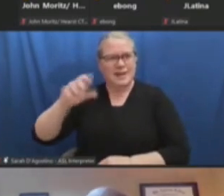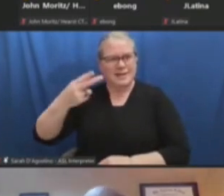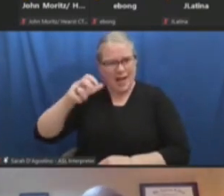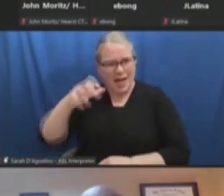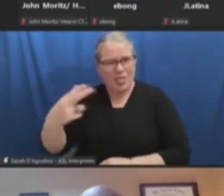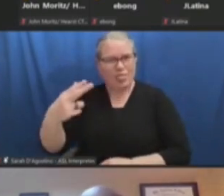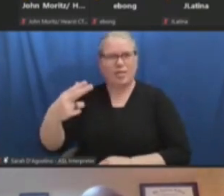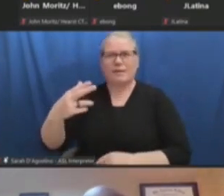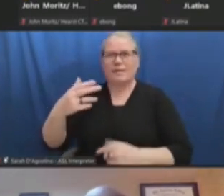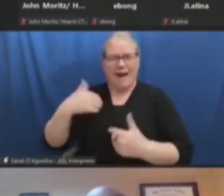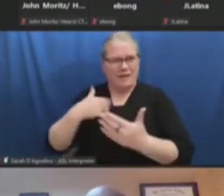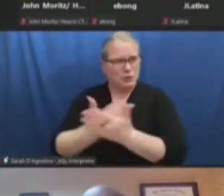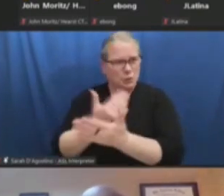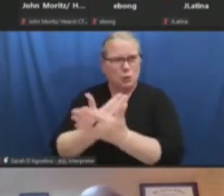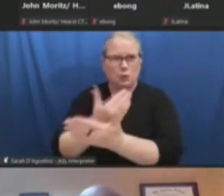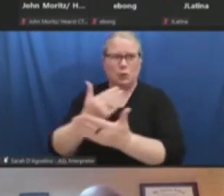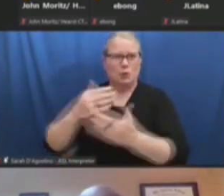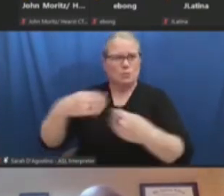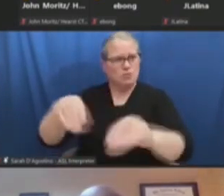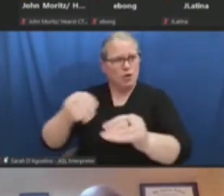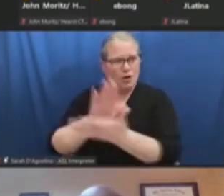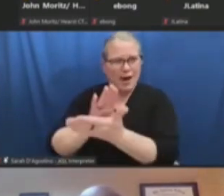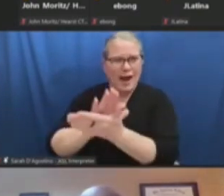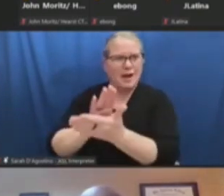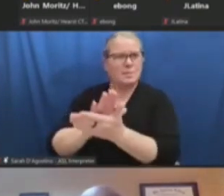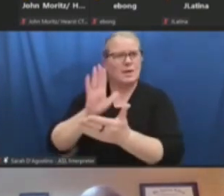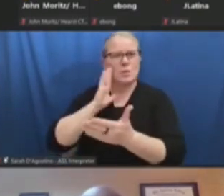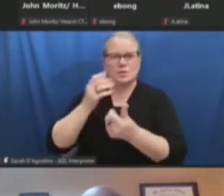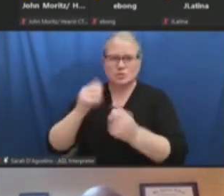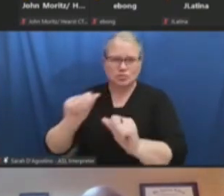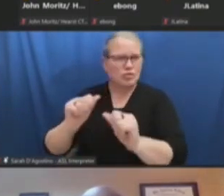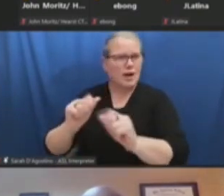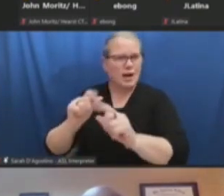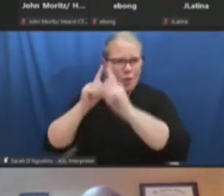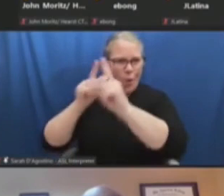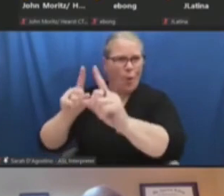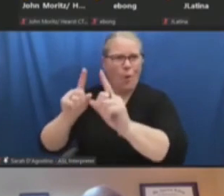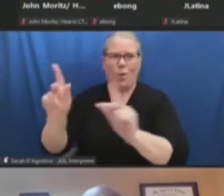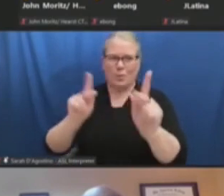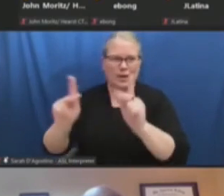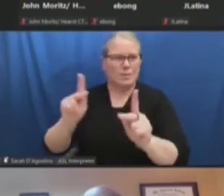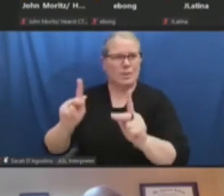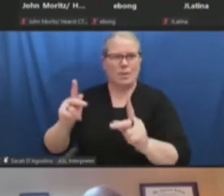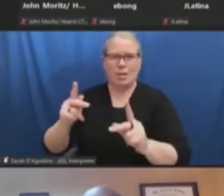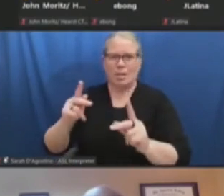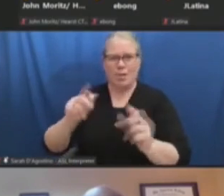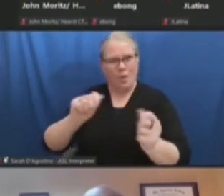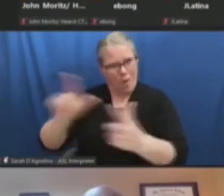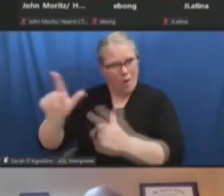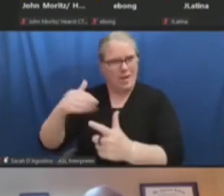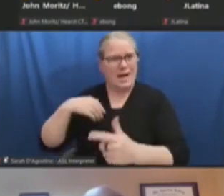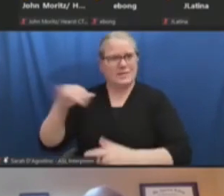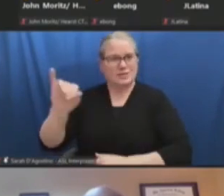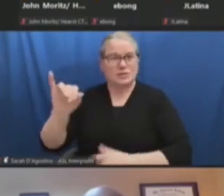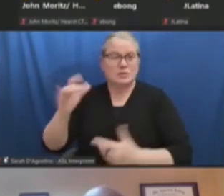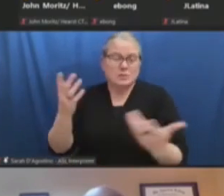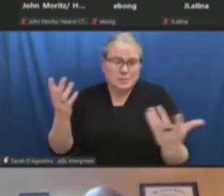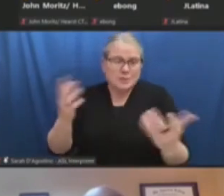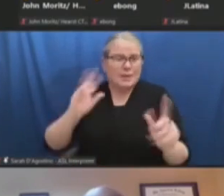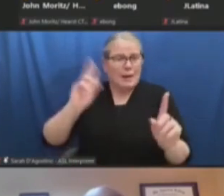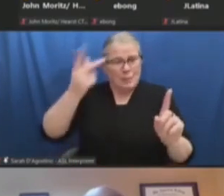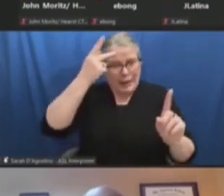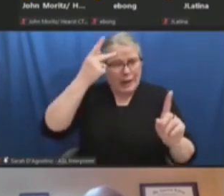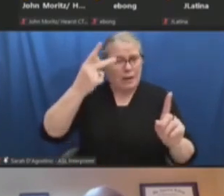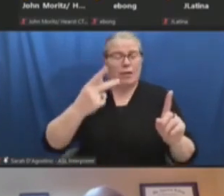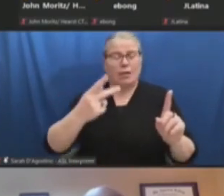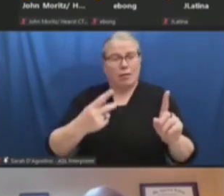health insurance and what that means. Look, Paul, I can respond to every single hit that comes from the political